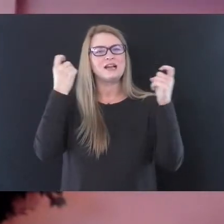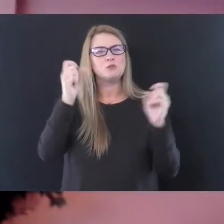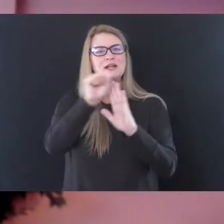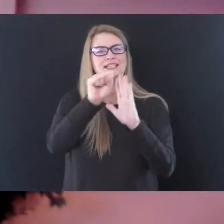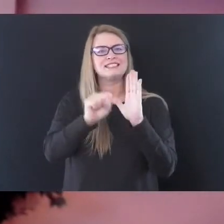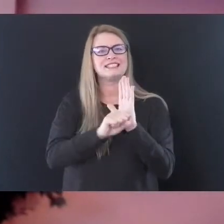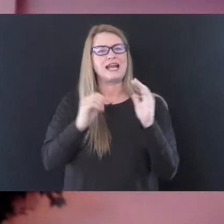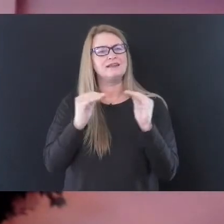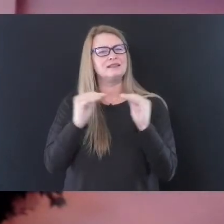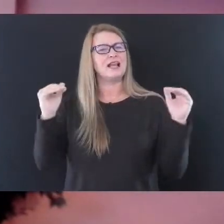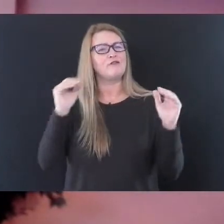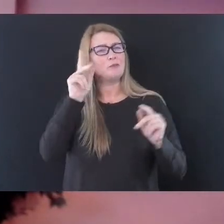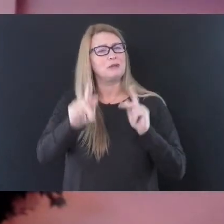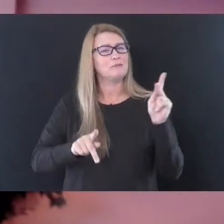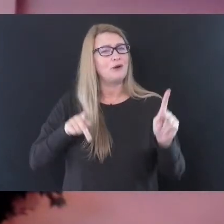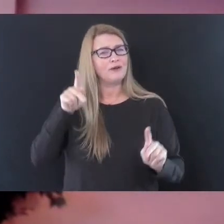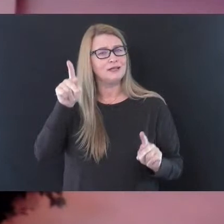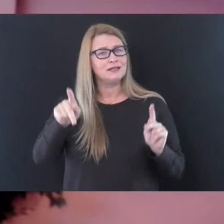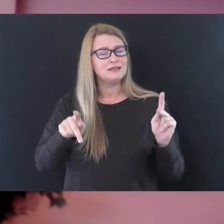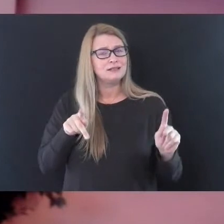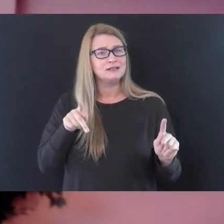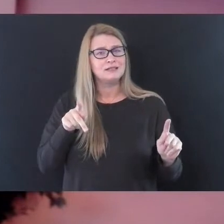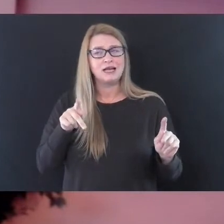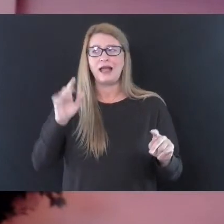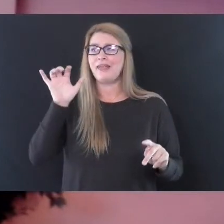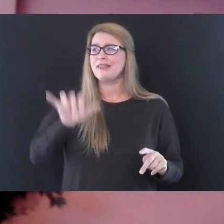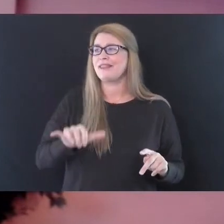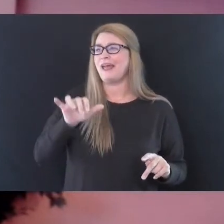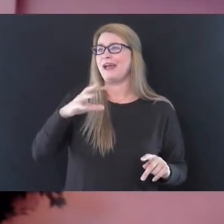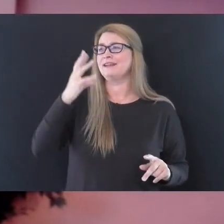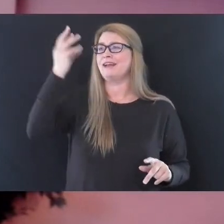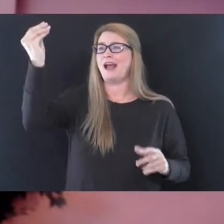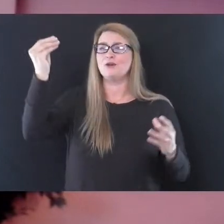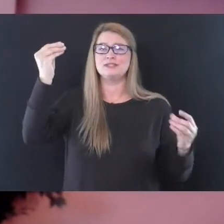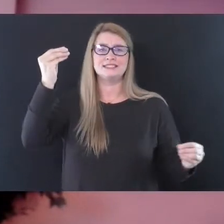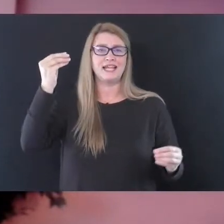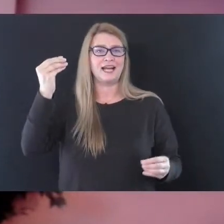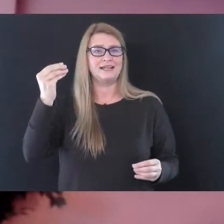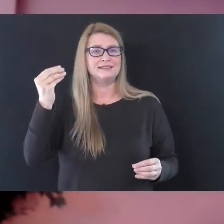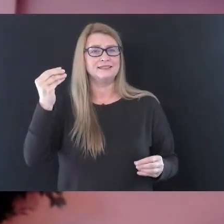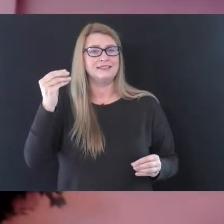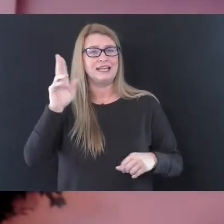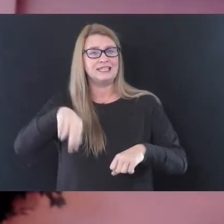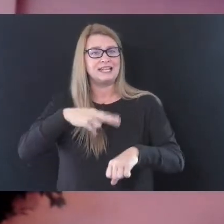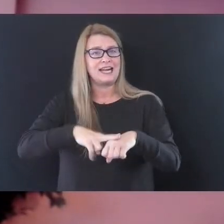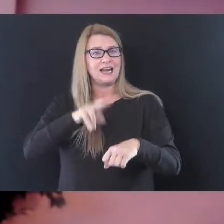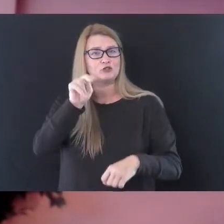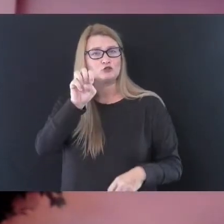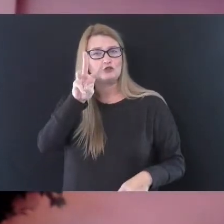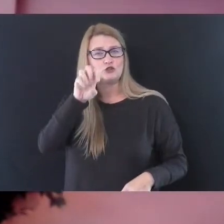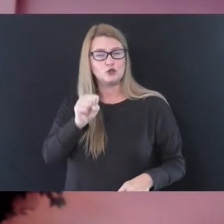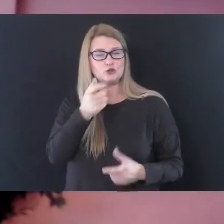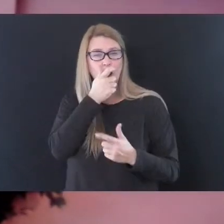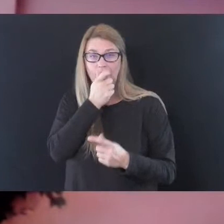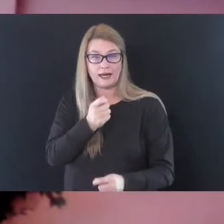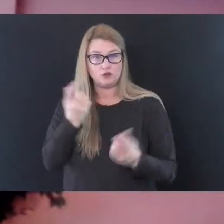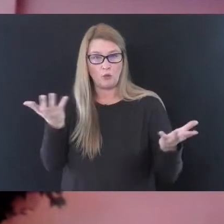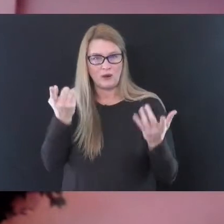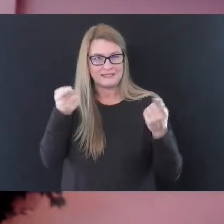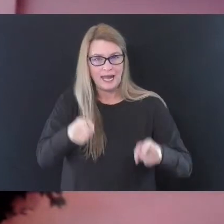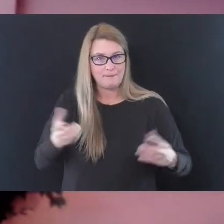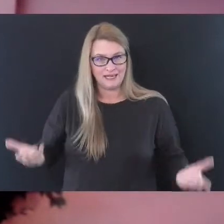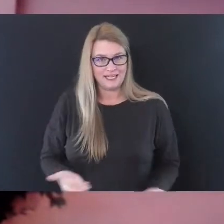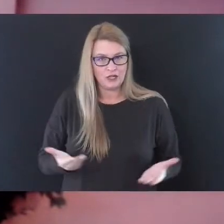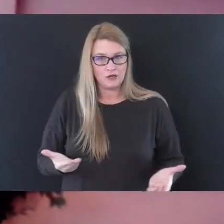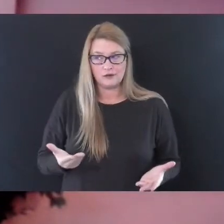state. And I think that, with external media sources being very interested in what's going on here, they're just figuring out what